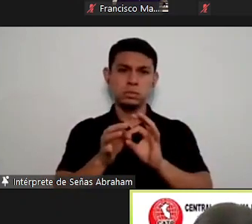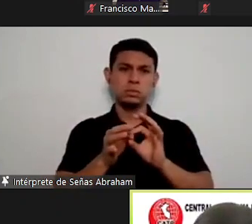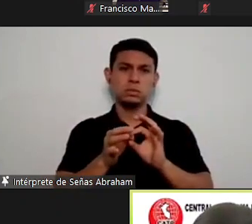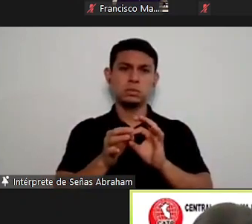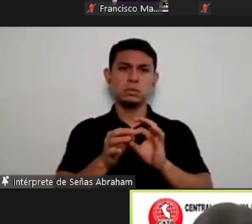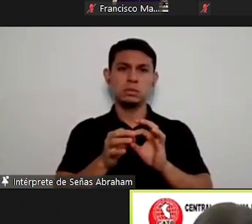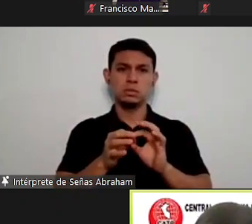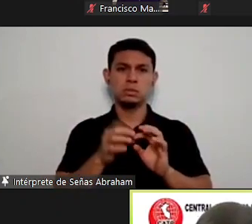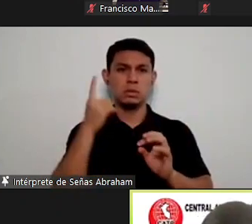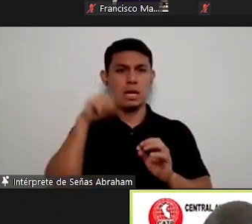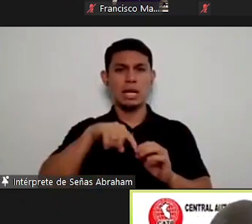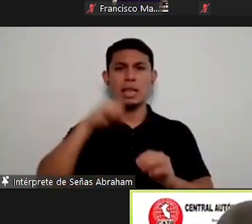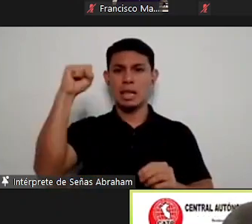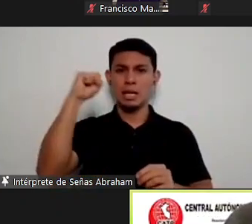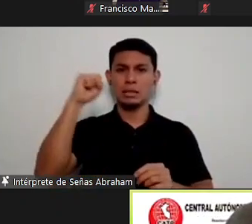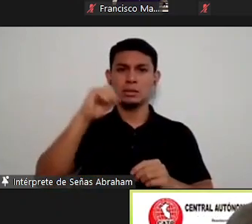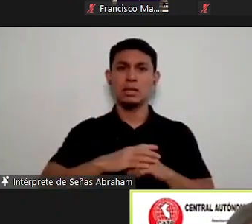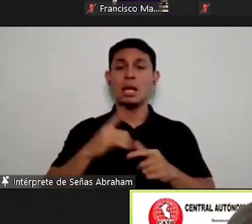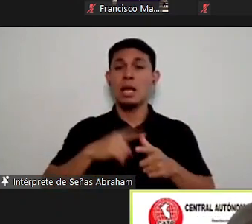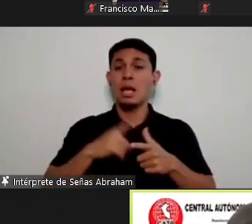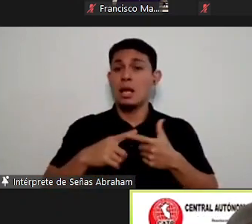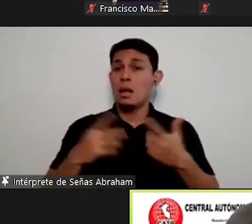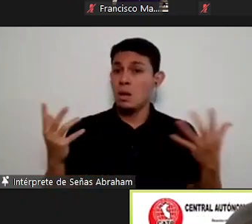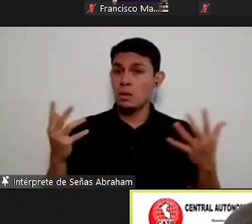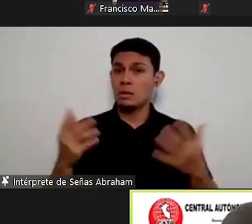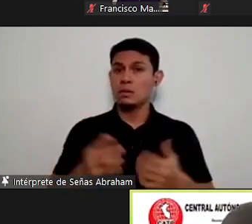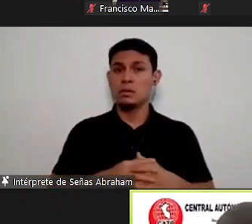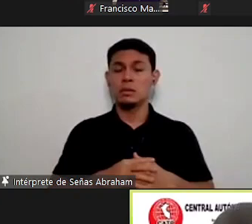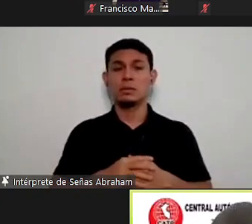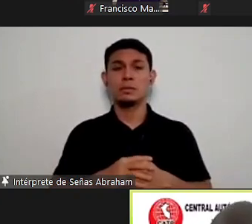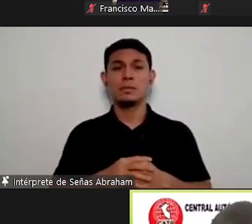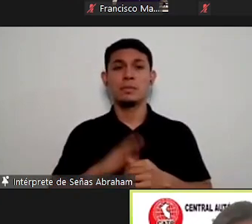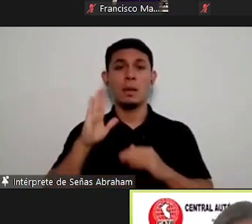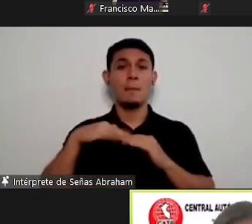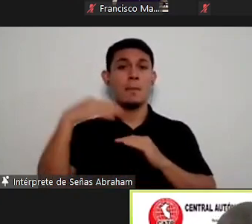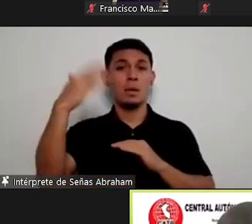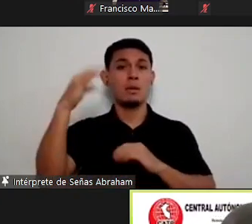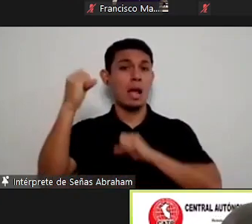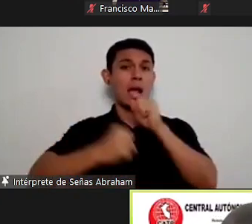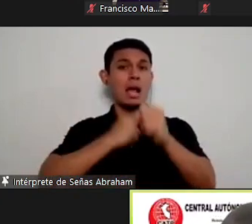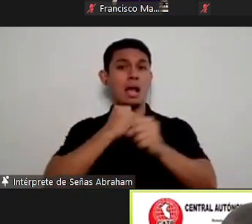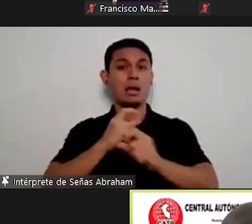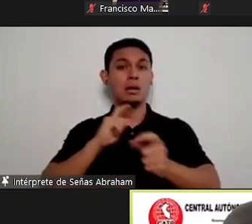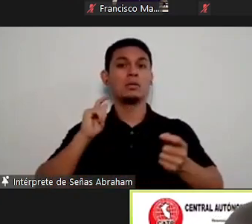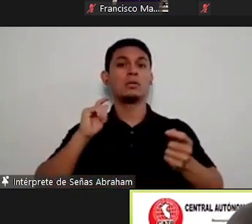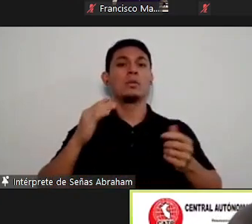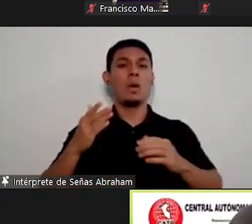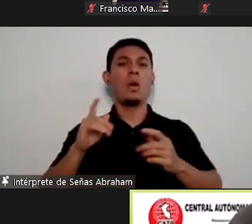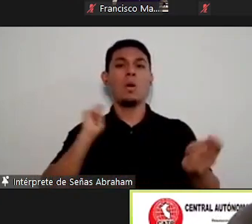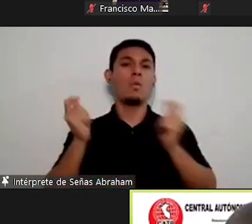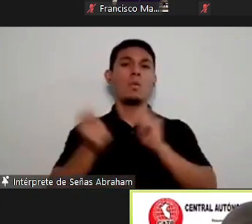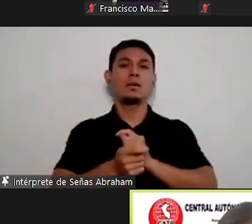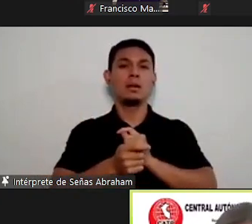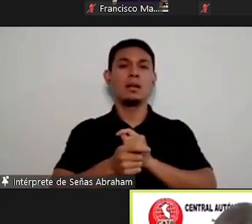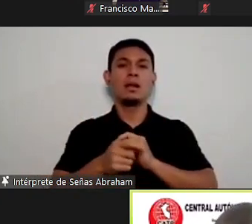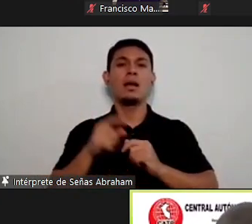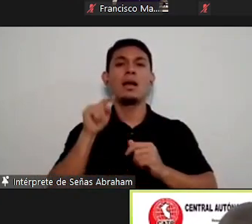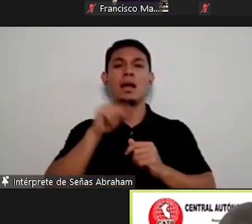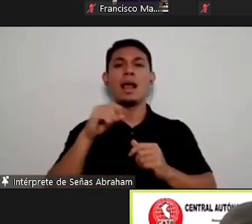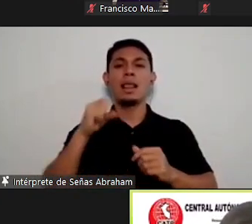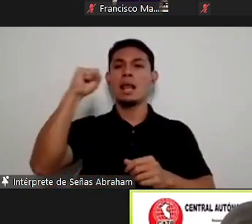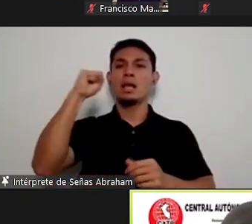be done but bind it it's binded to that right so in the next few years it needs to become a